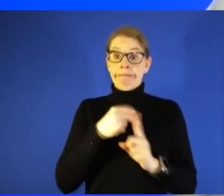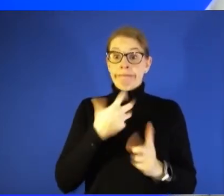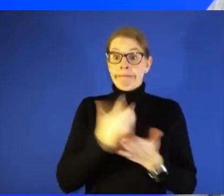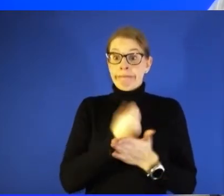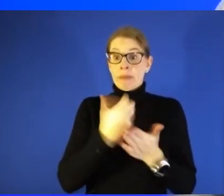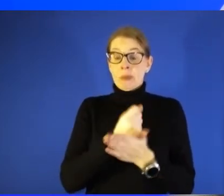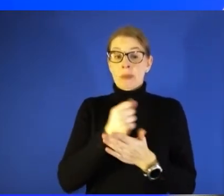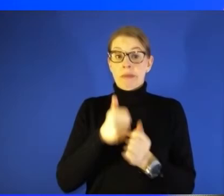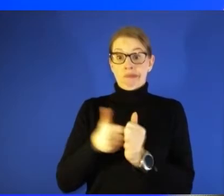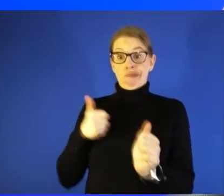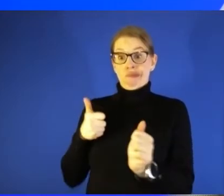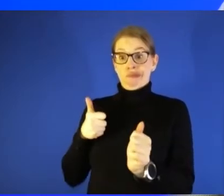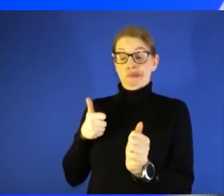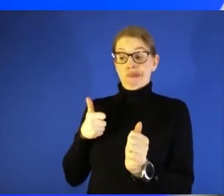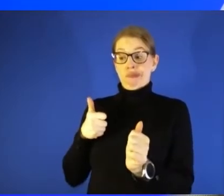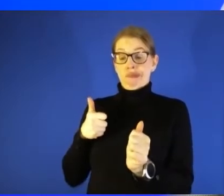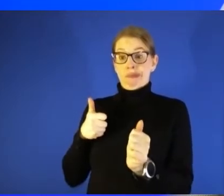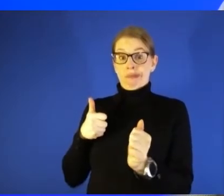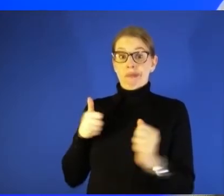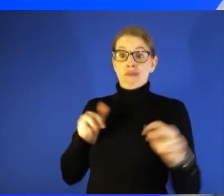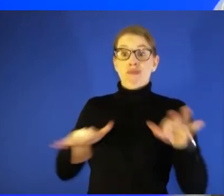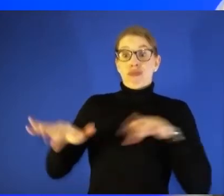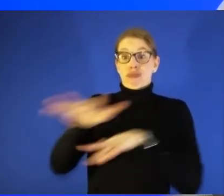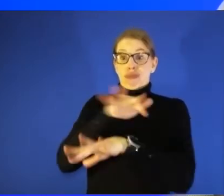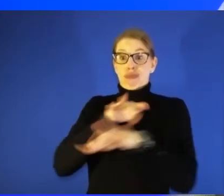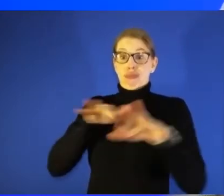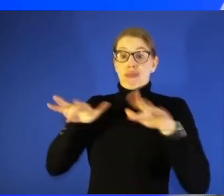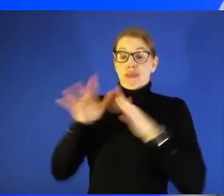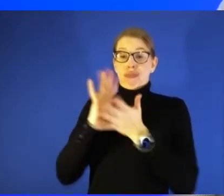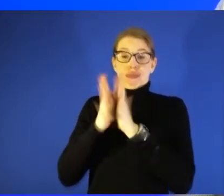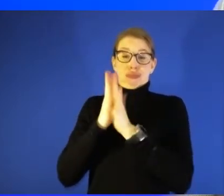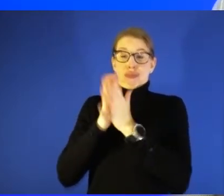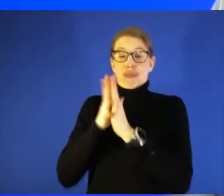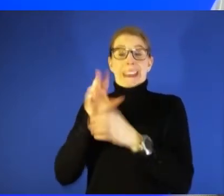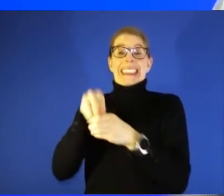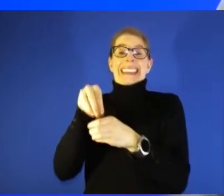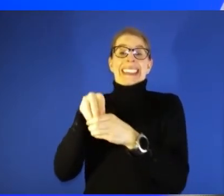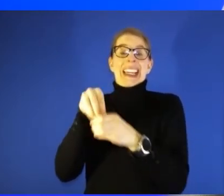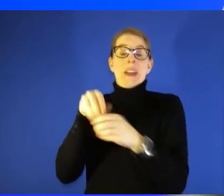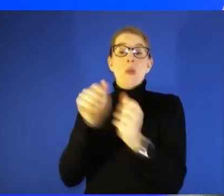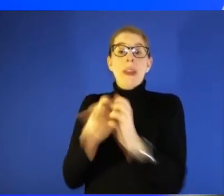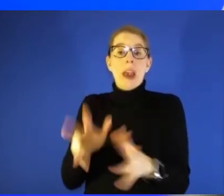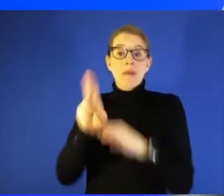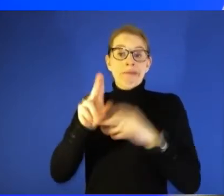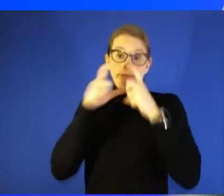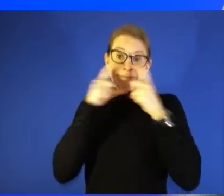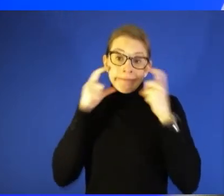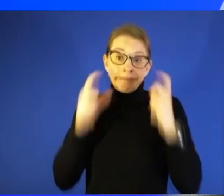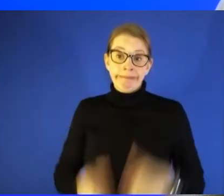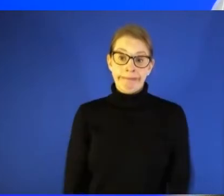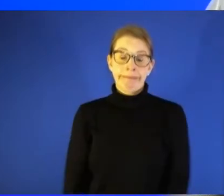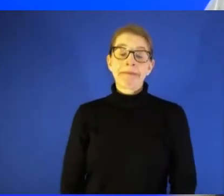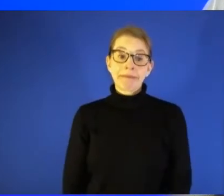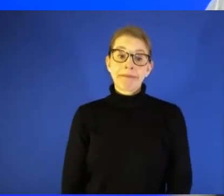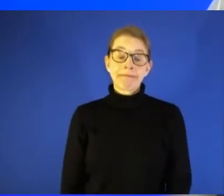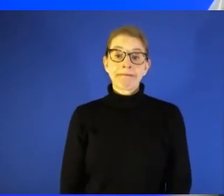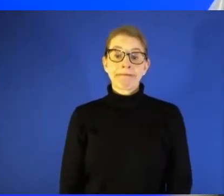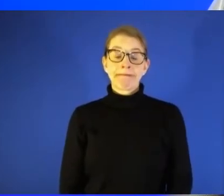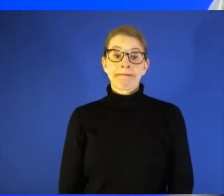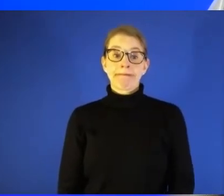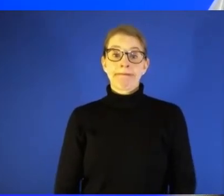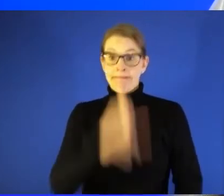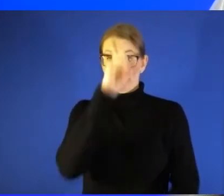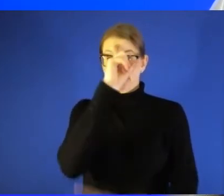of, crowded areas, indoors, unmasked. So it's really up to all of